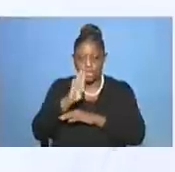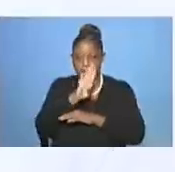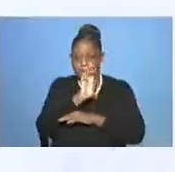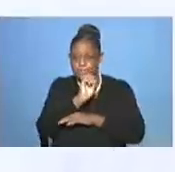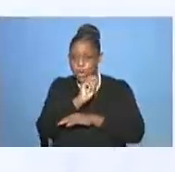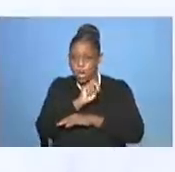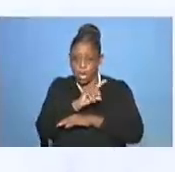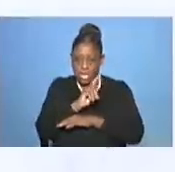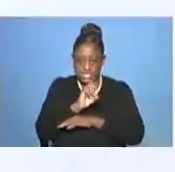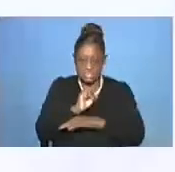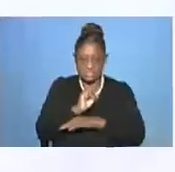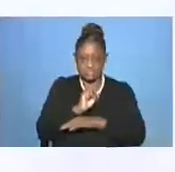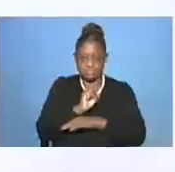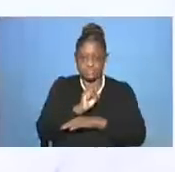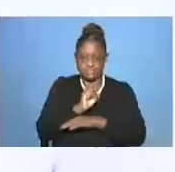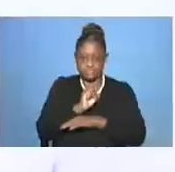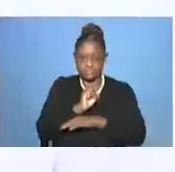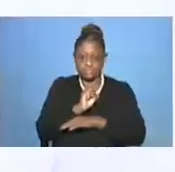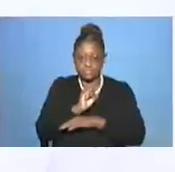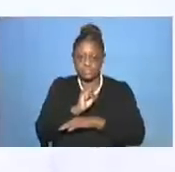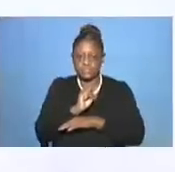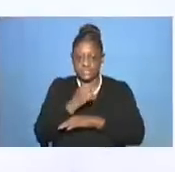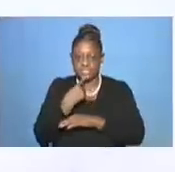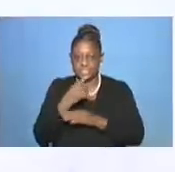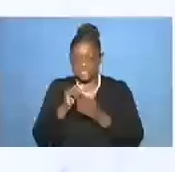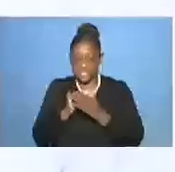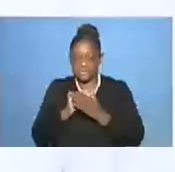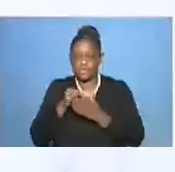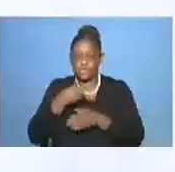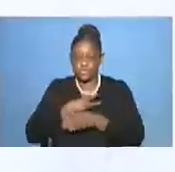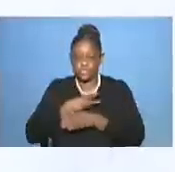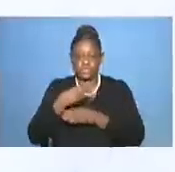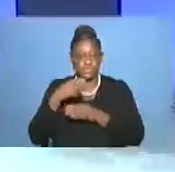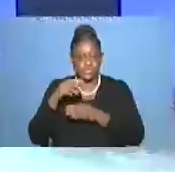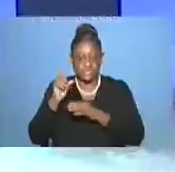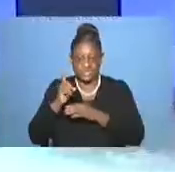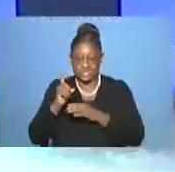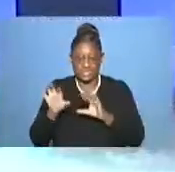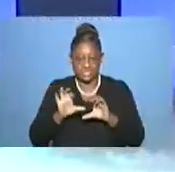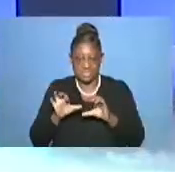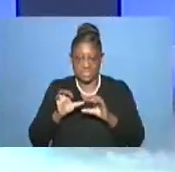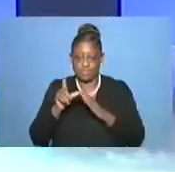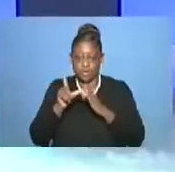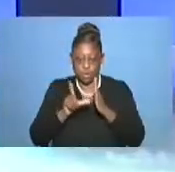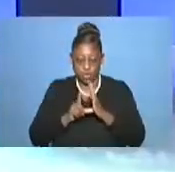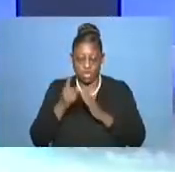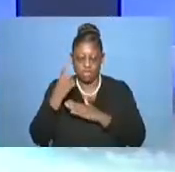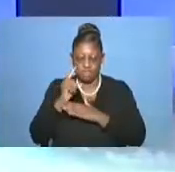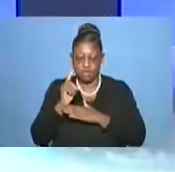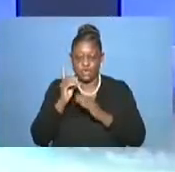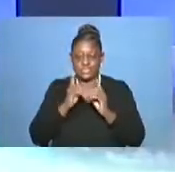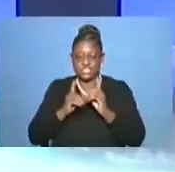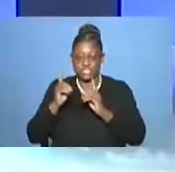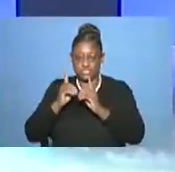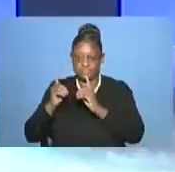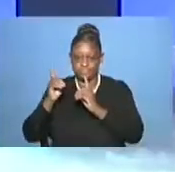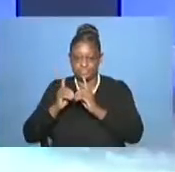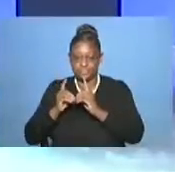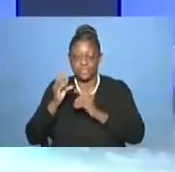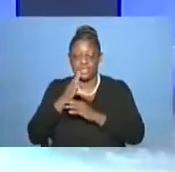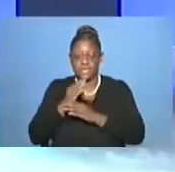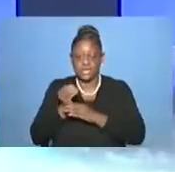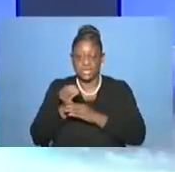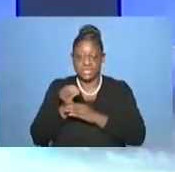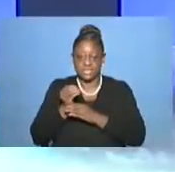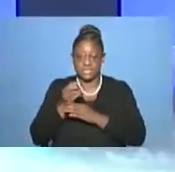real estate market. A correction is taking place in the cryptocurrency market. The country's economic recovery continues to bear